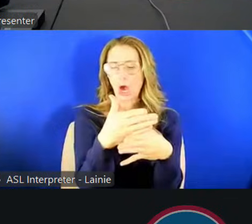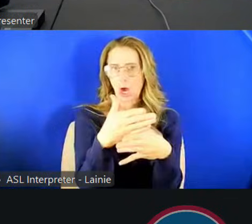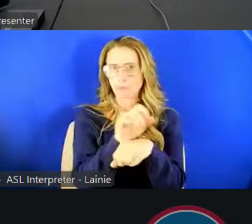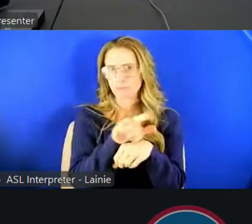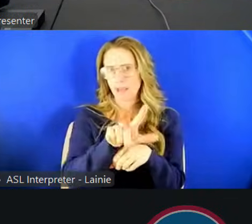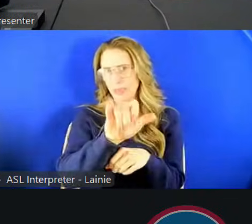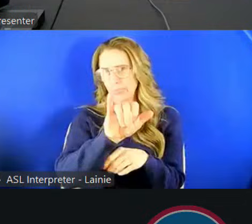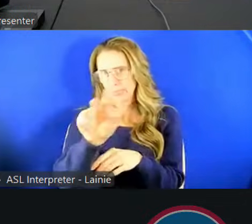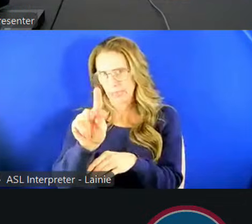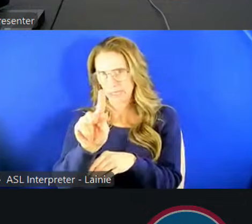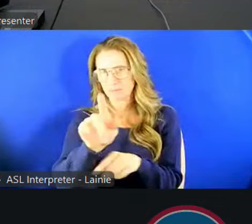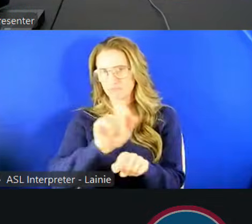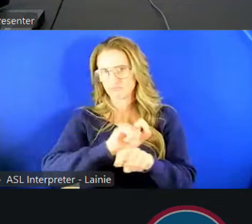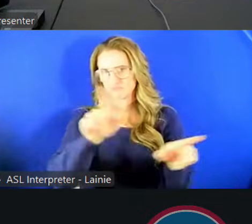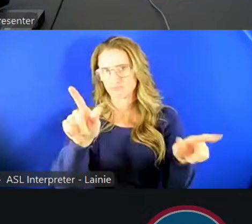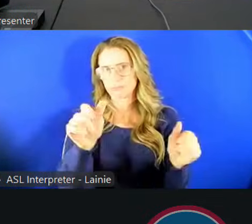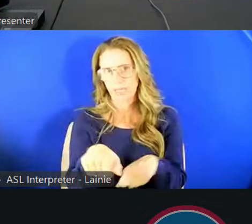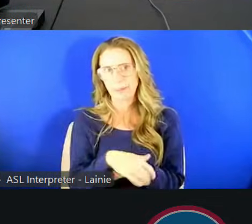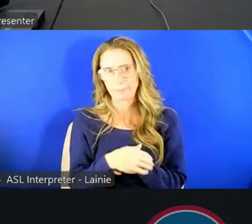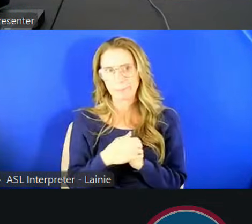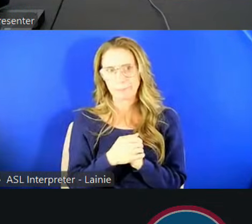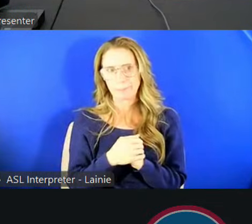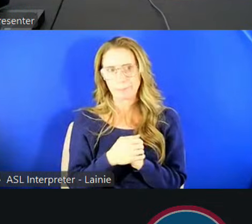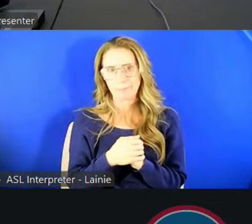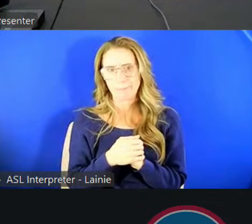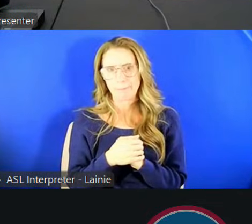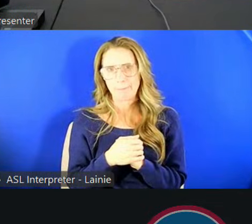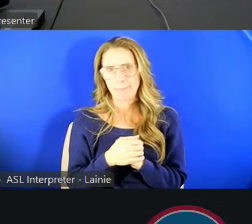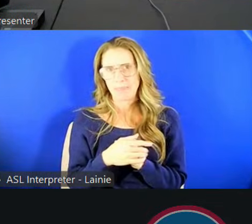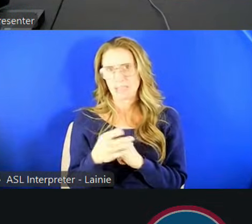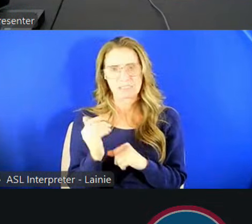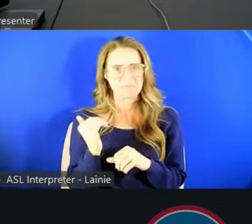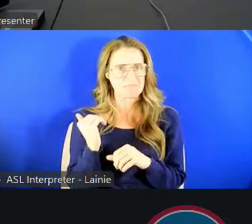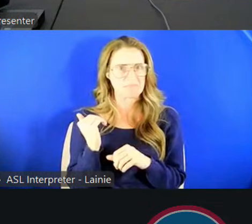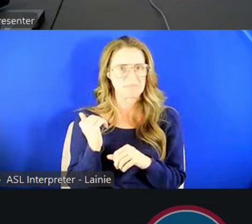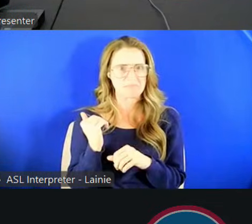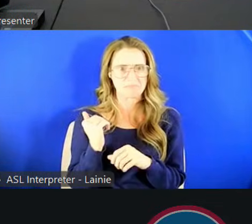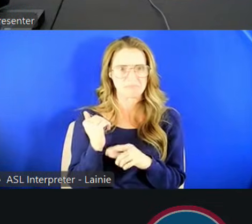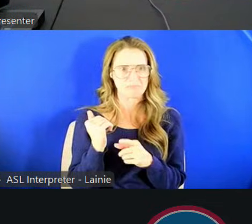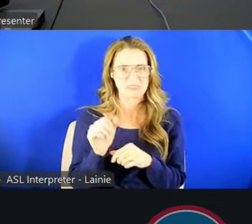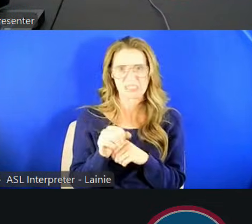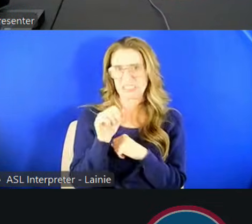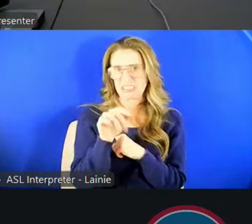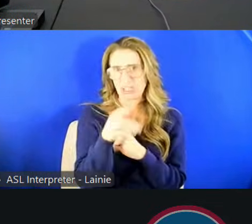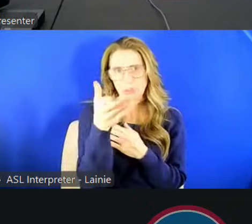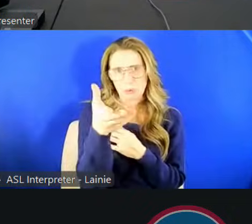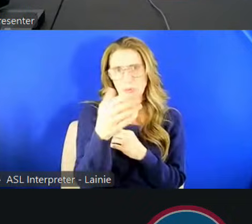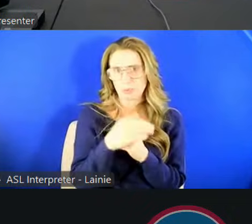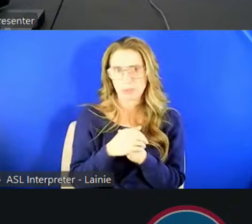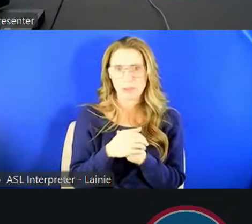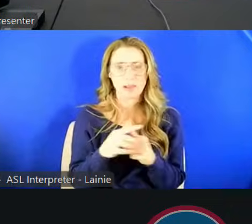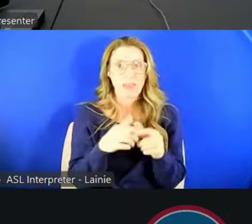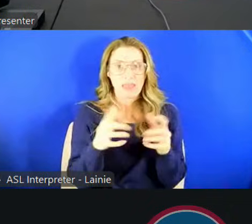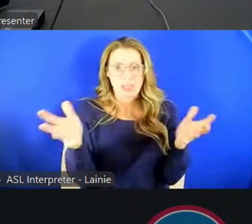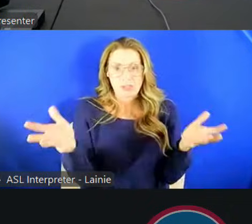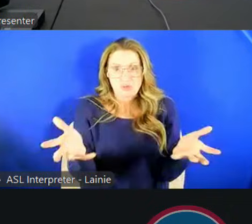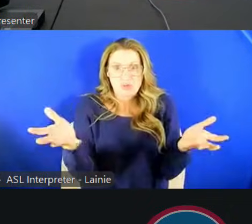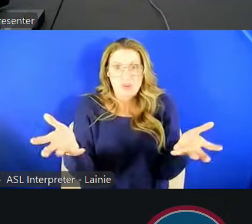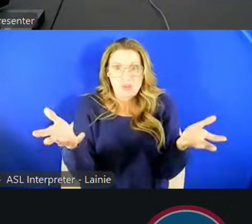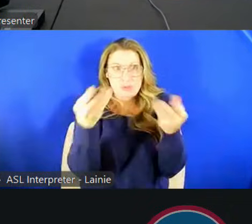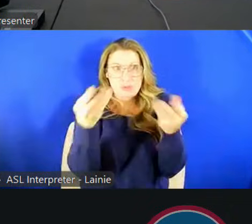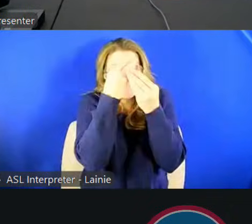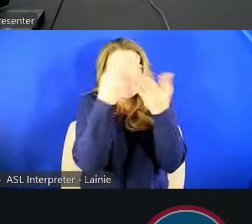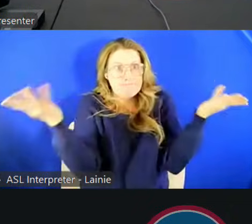to that information with you guys. I can send it to you, Ms. Greenlee. And then, we encourage you to get the word out there. You